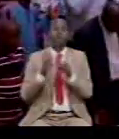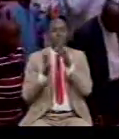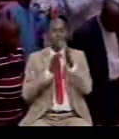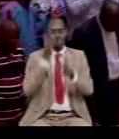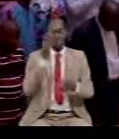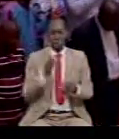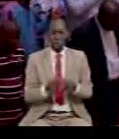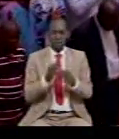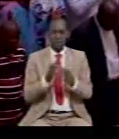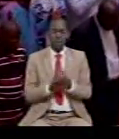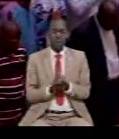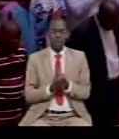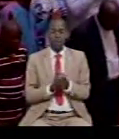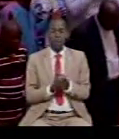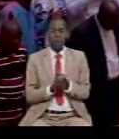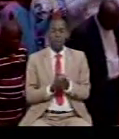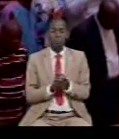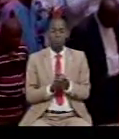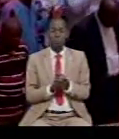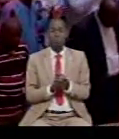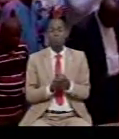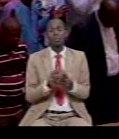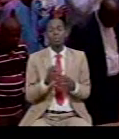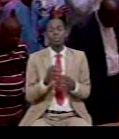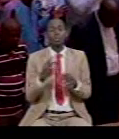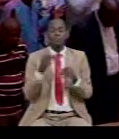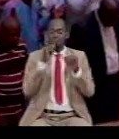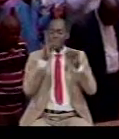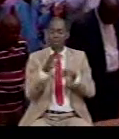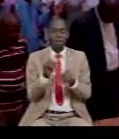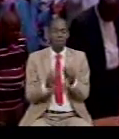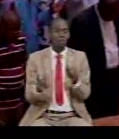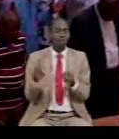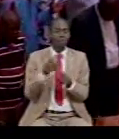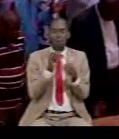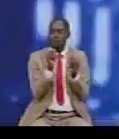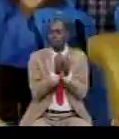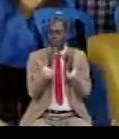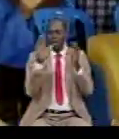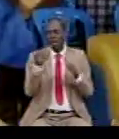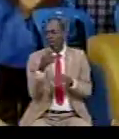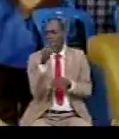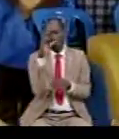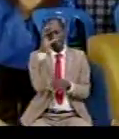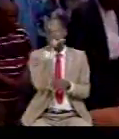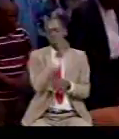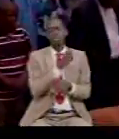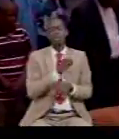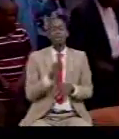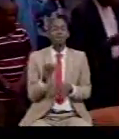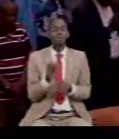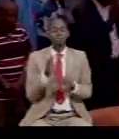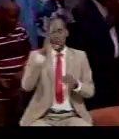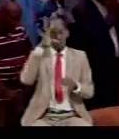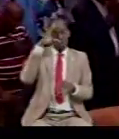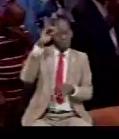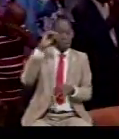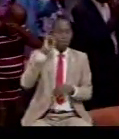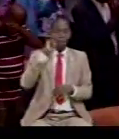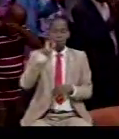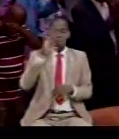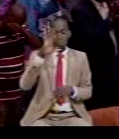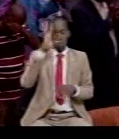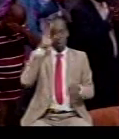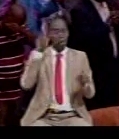name. Bless everyone without exception. Men, women,